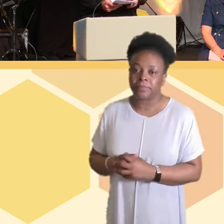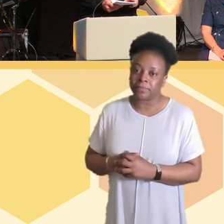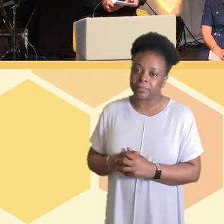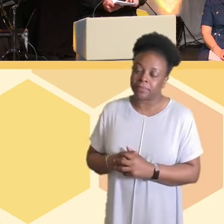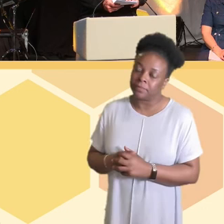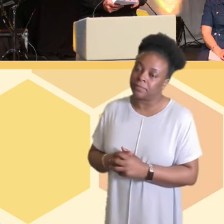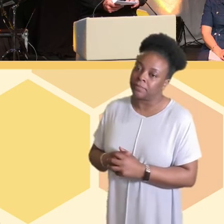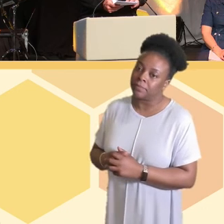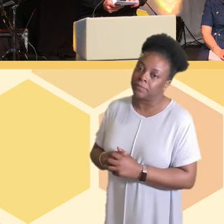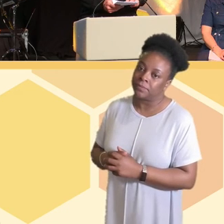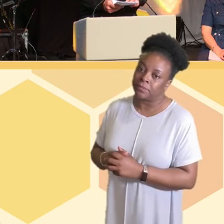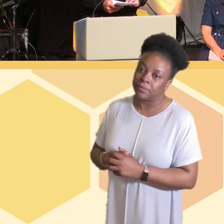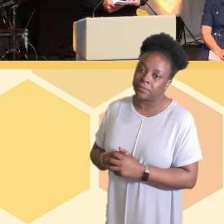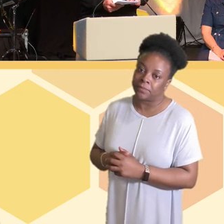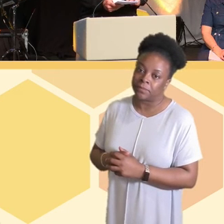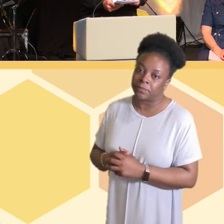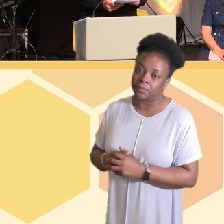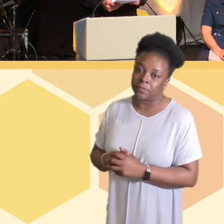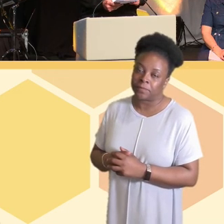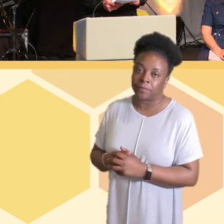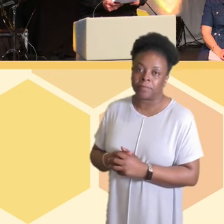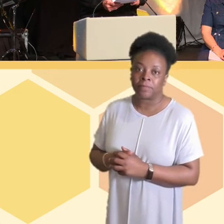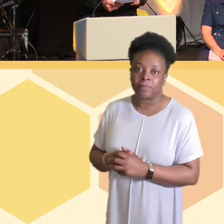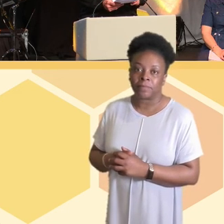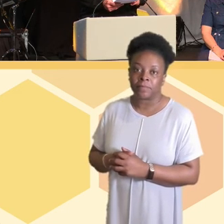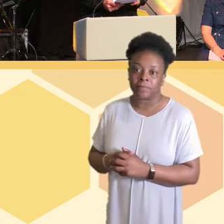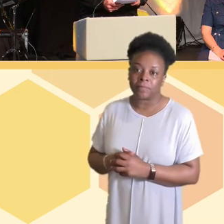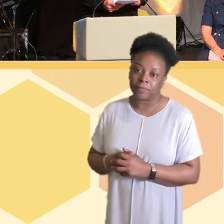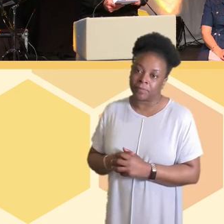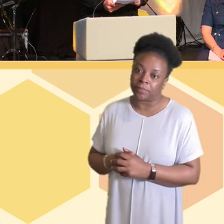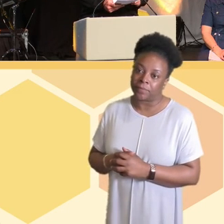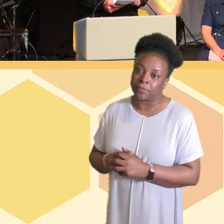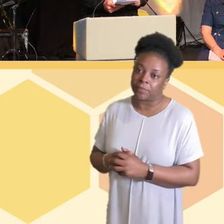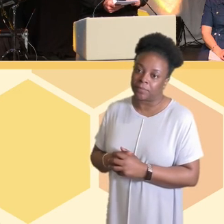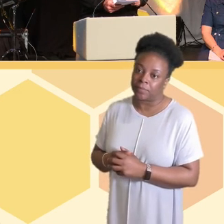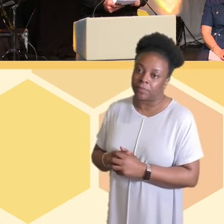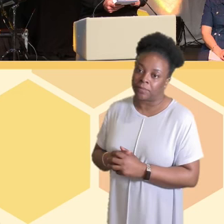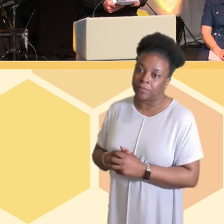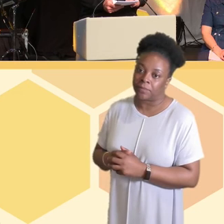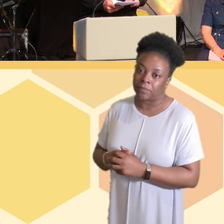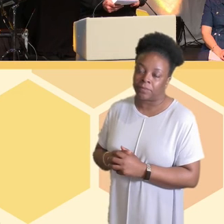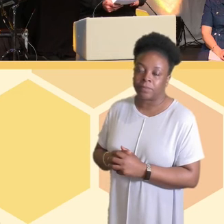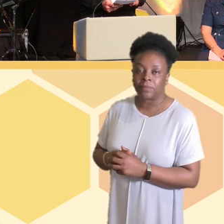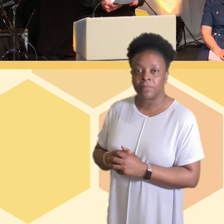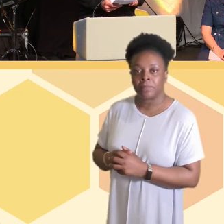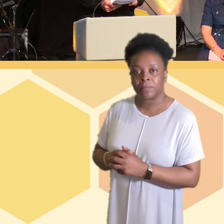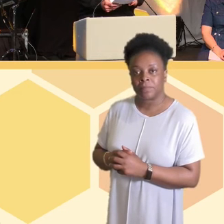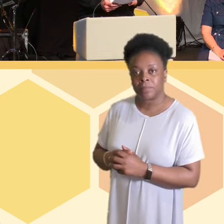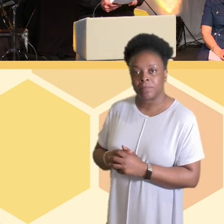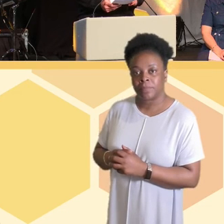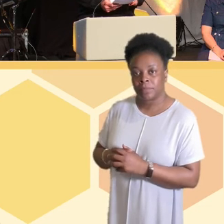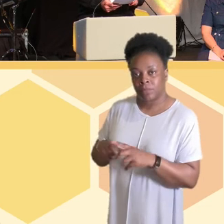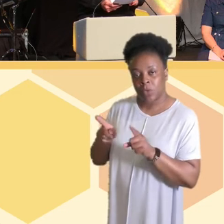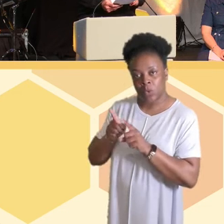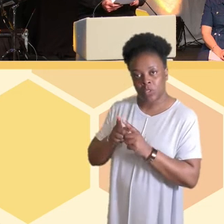expenditure of which is unrestricted, the 50% share of income and costs from Baptist House, and the retired